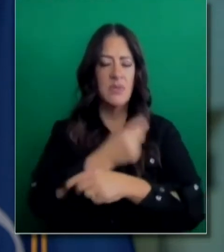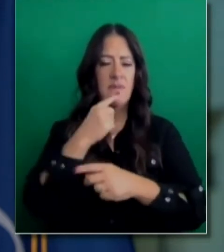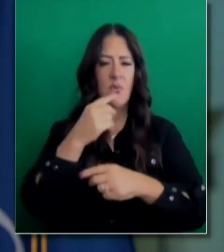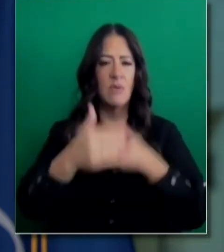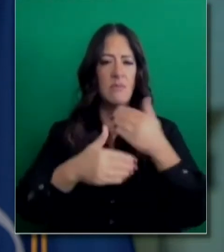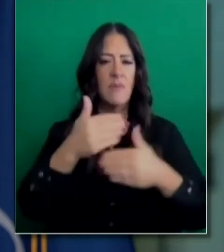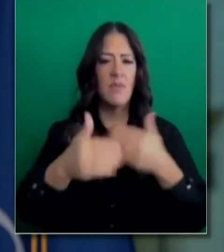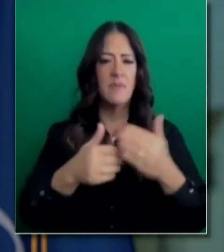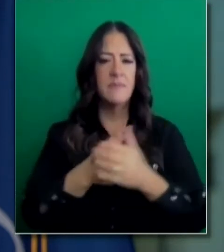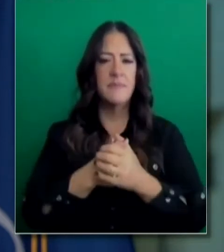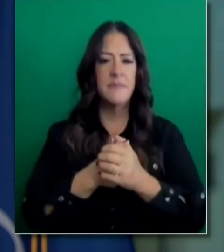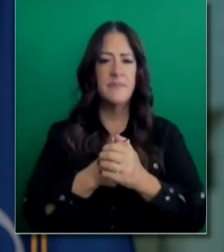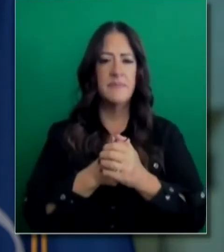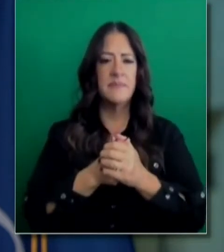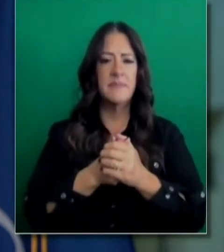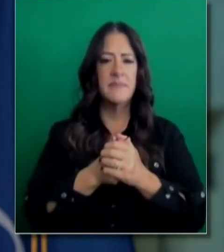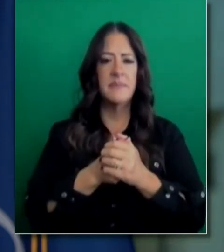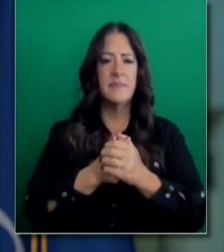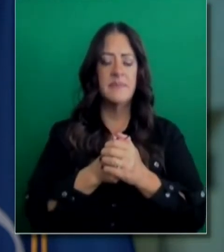Galley, you want to take that?